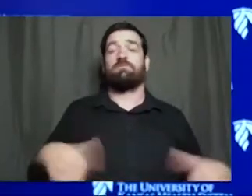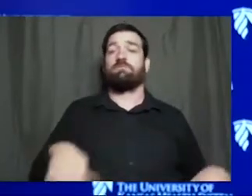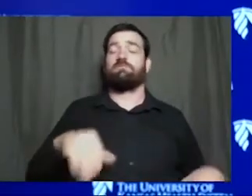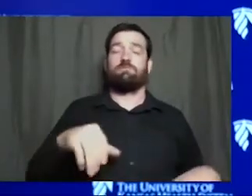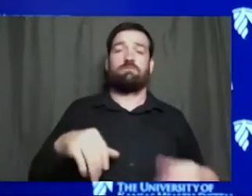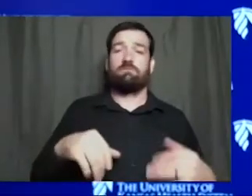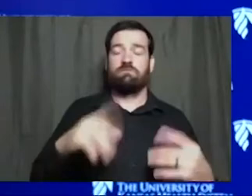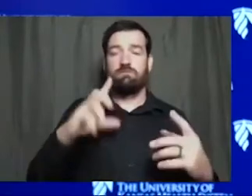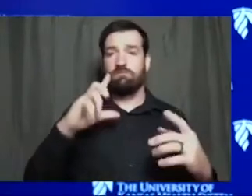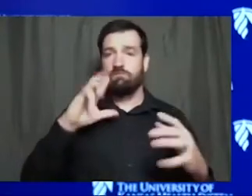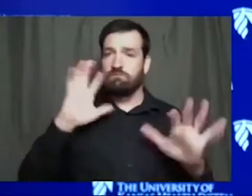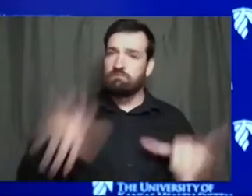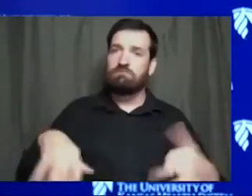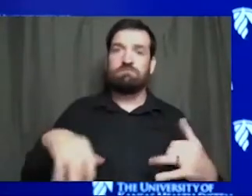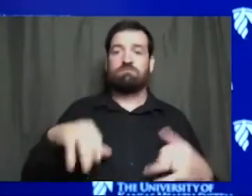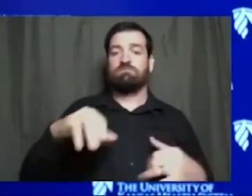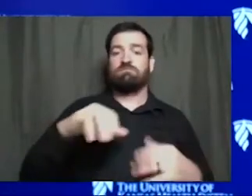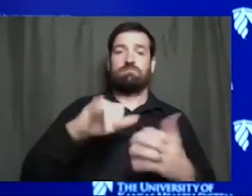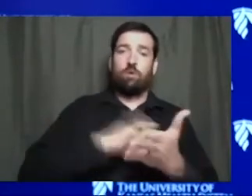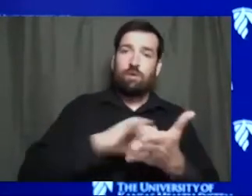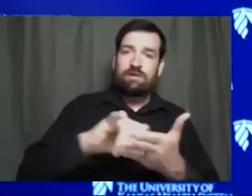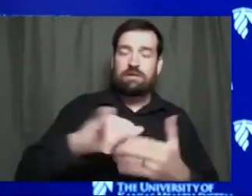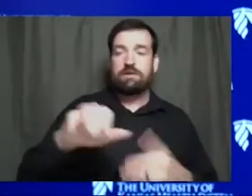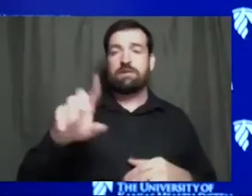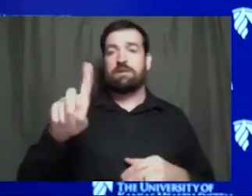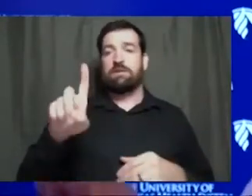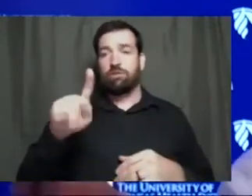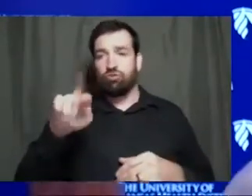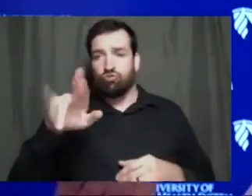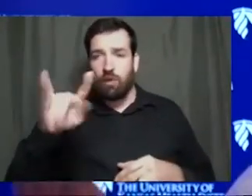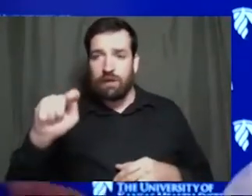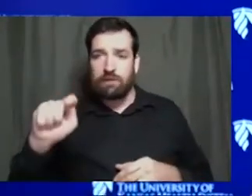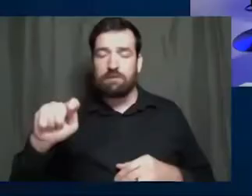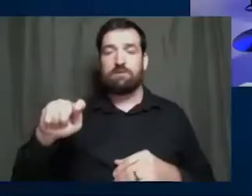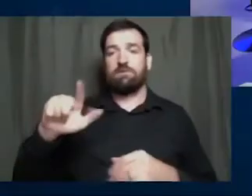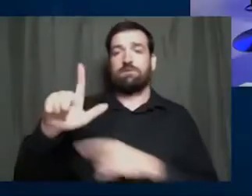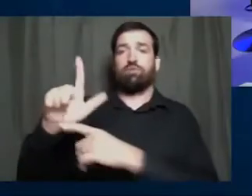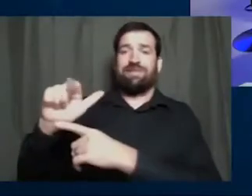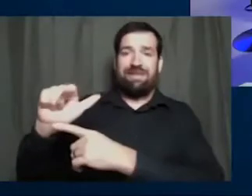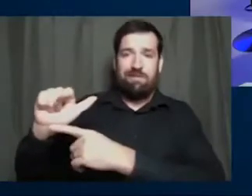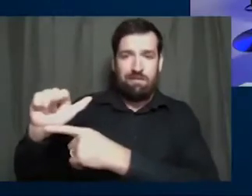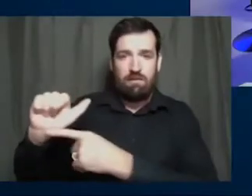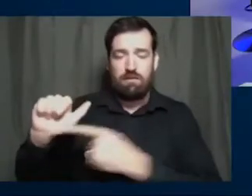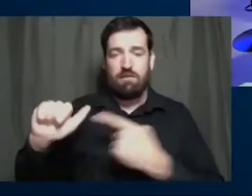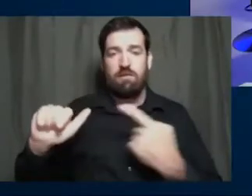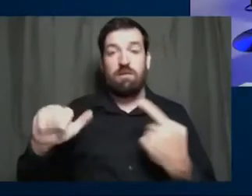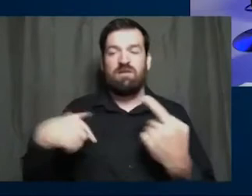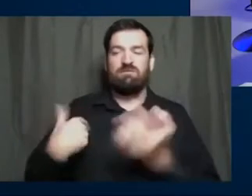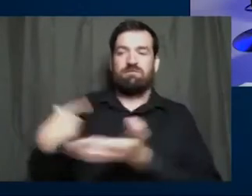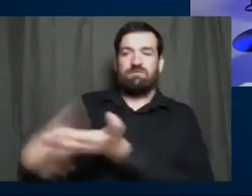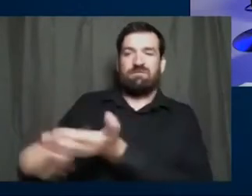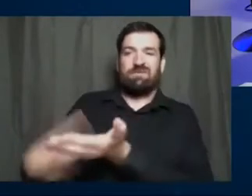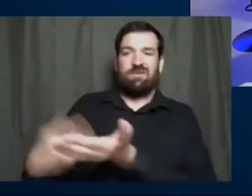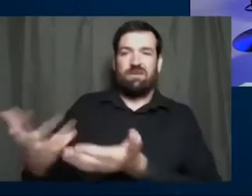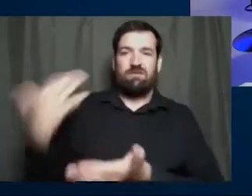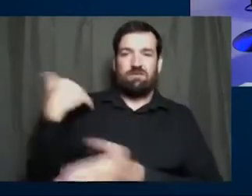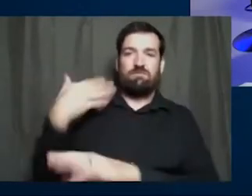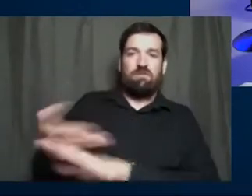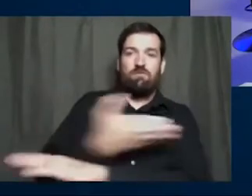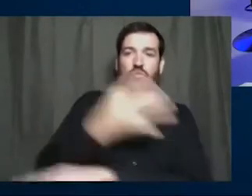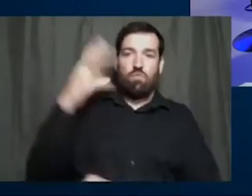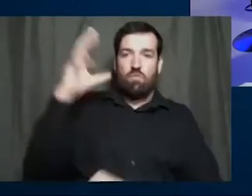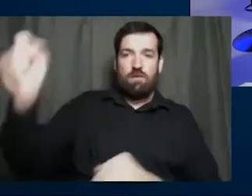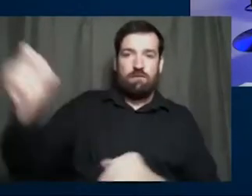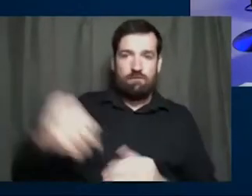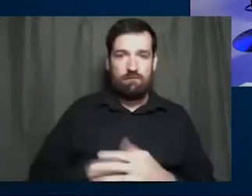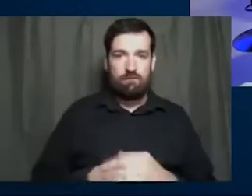down in Louisiana and Detroit, and you know, Damien was certainly brave. I think we had discussions about that before he left. That should was he really go or should